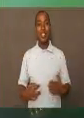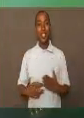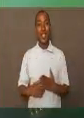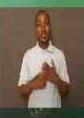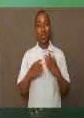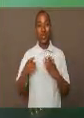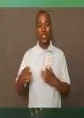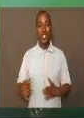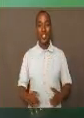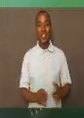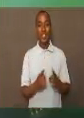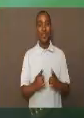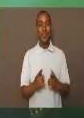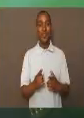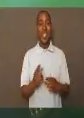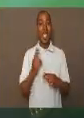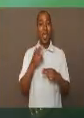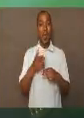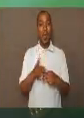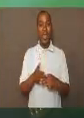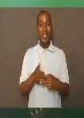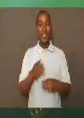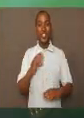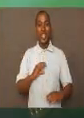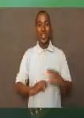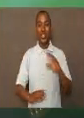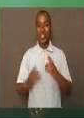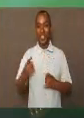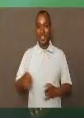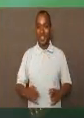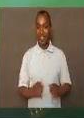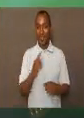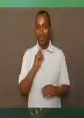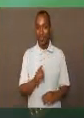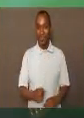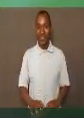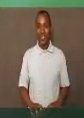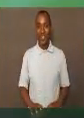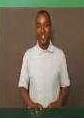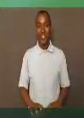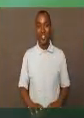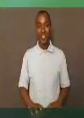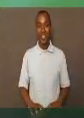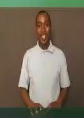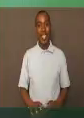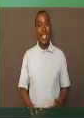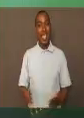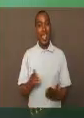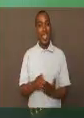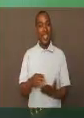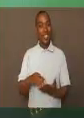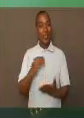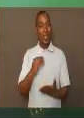system, which is called the circulatory system. We learned how